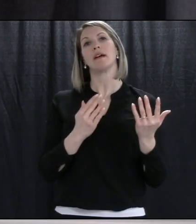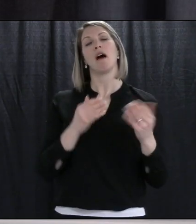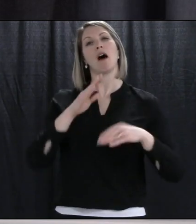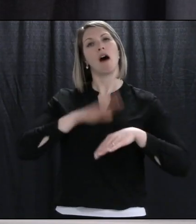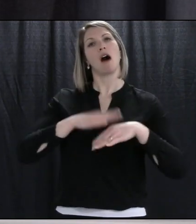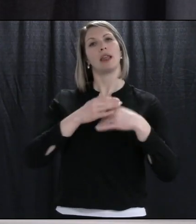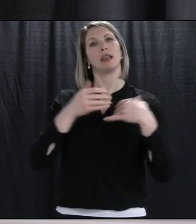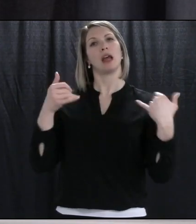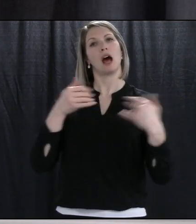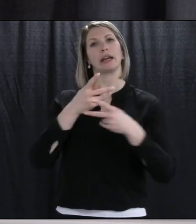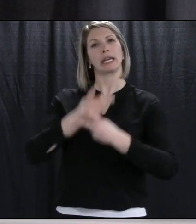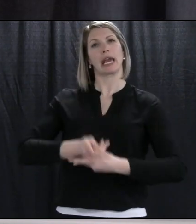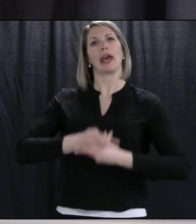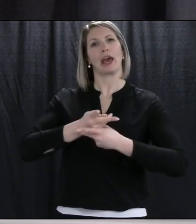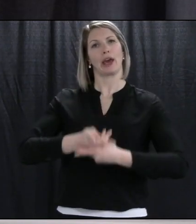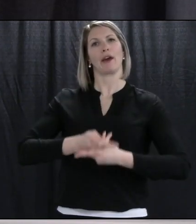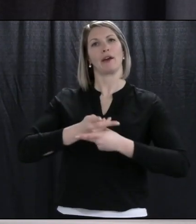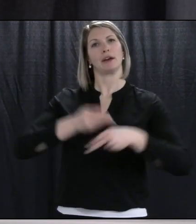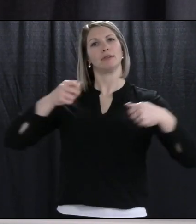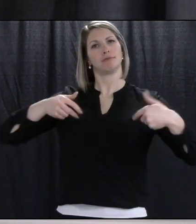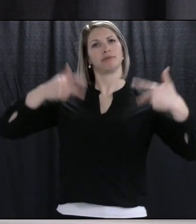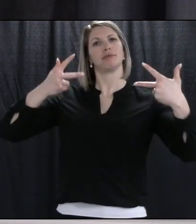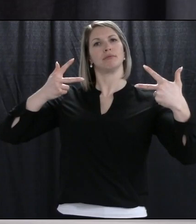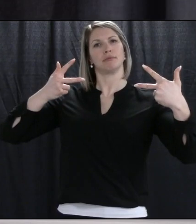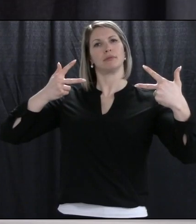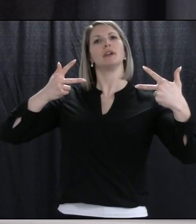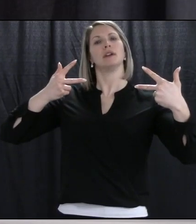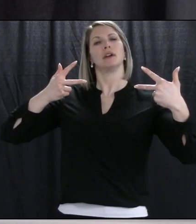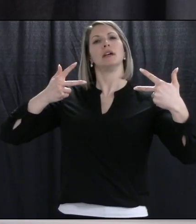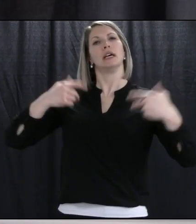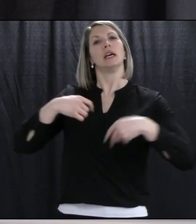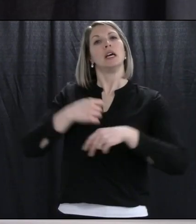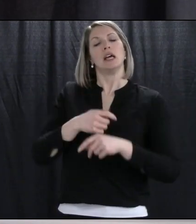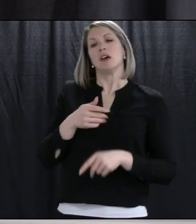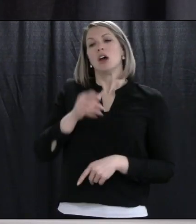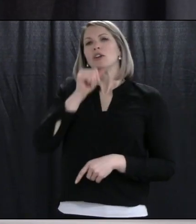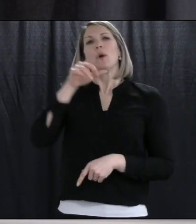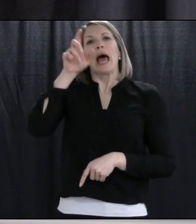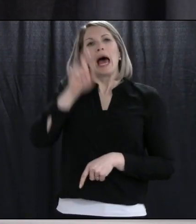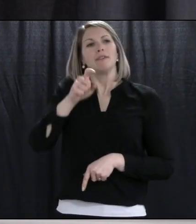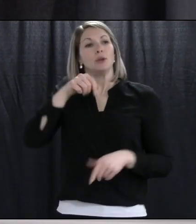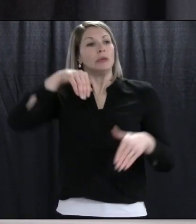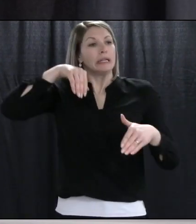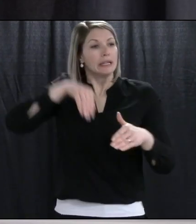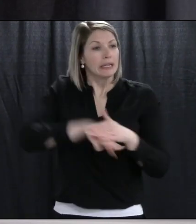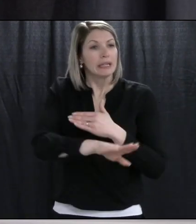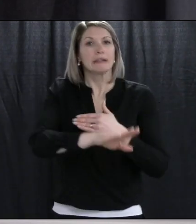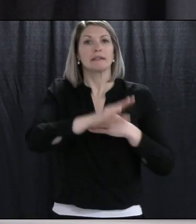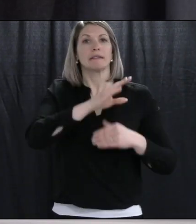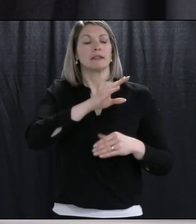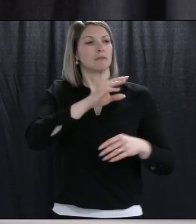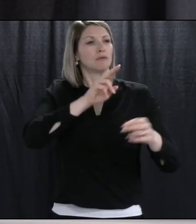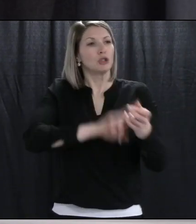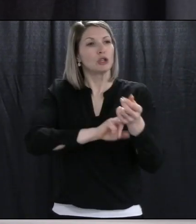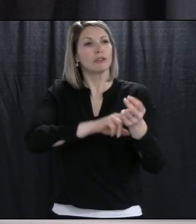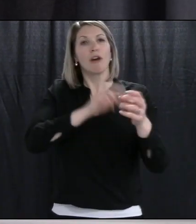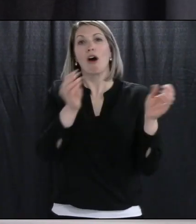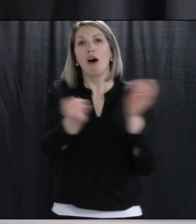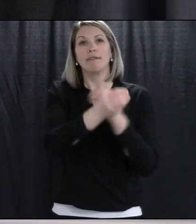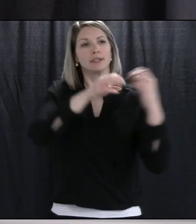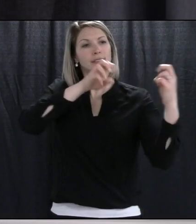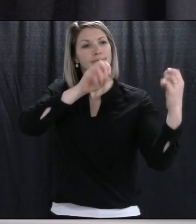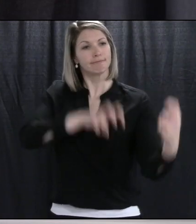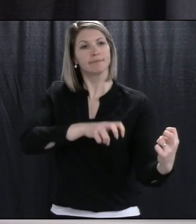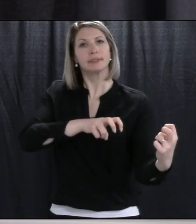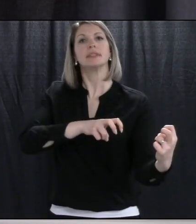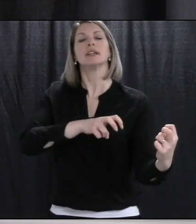the patient or recipient of care don't actually have to physically either travel or meet face to face. And I'm pleased